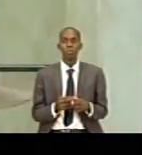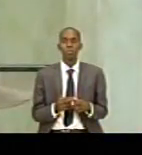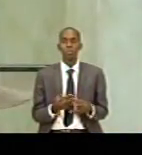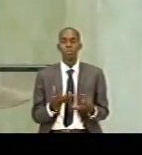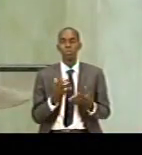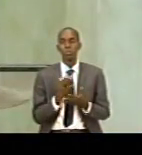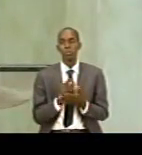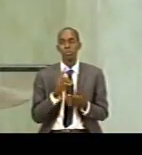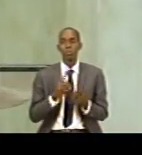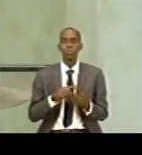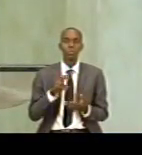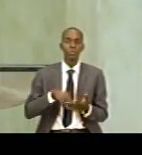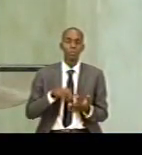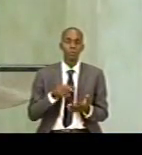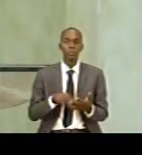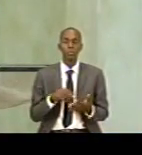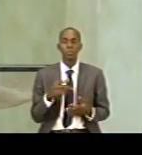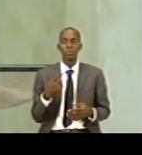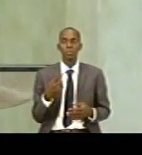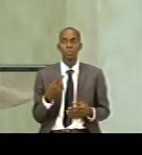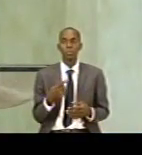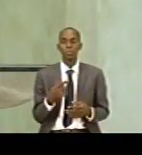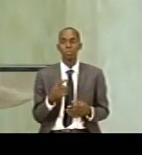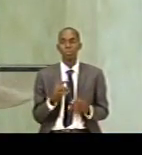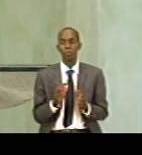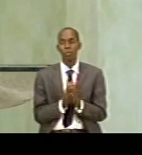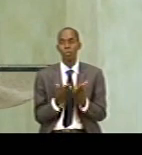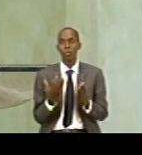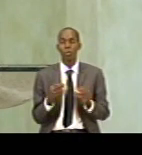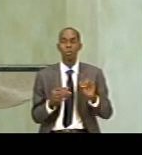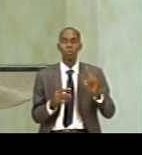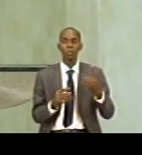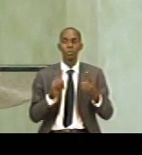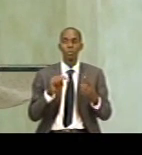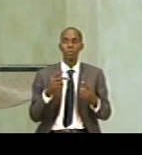help us to read 1 Corinthians. Can